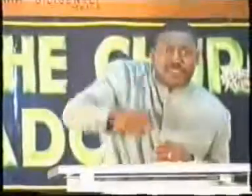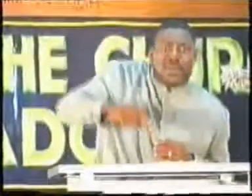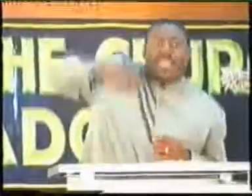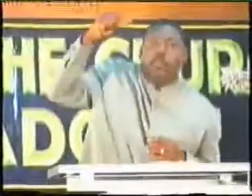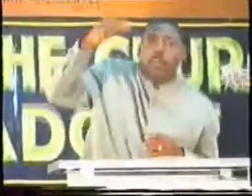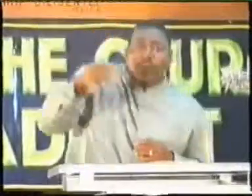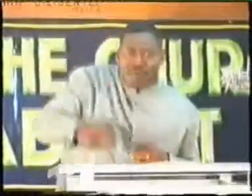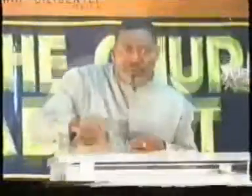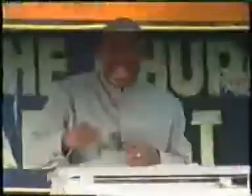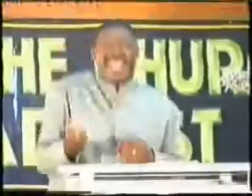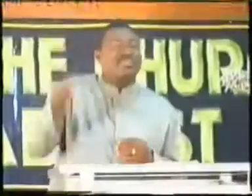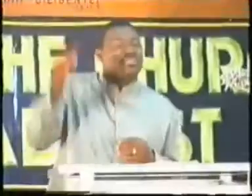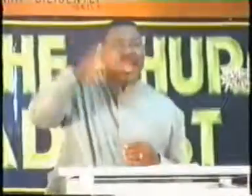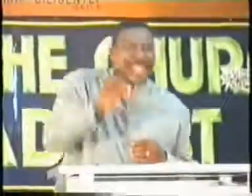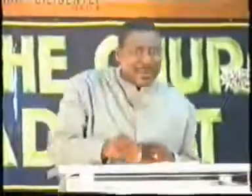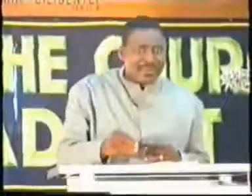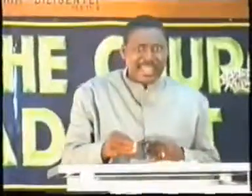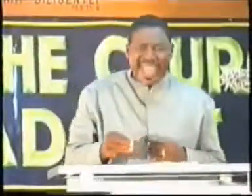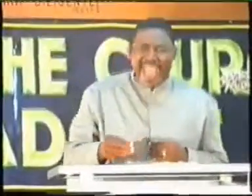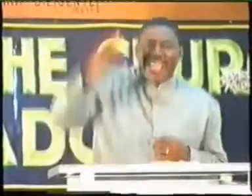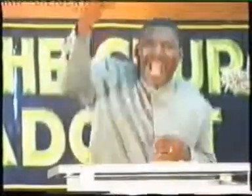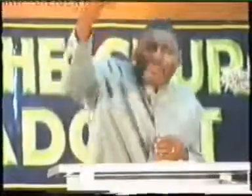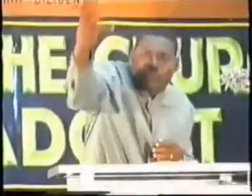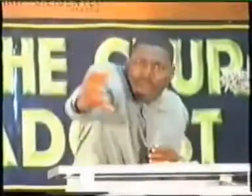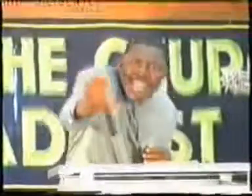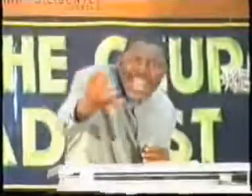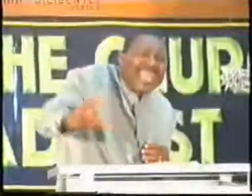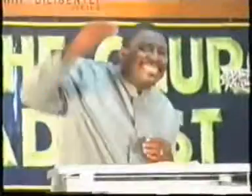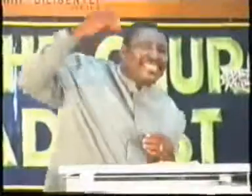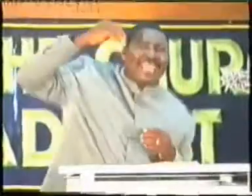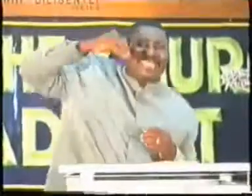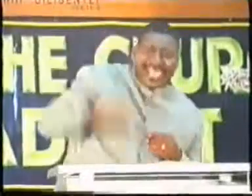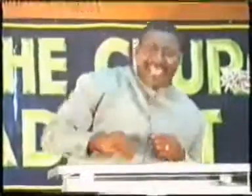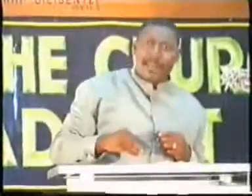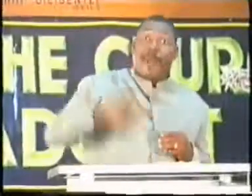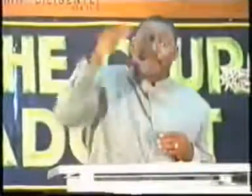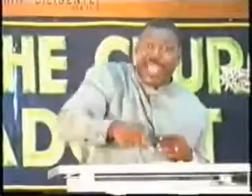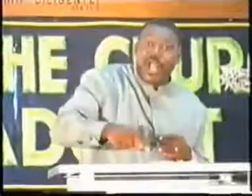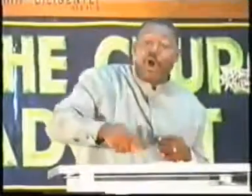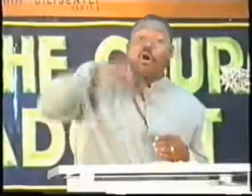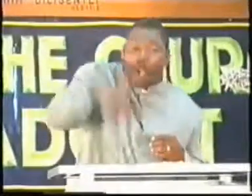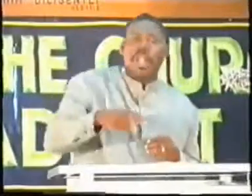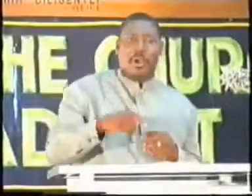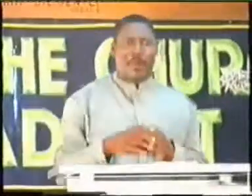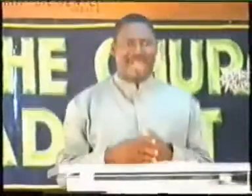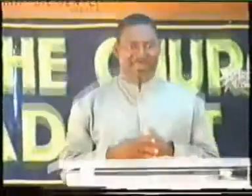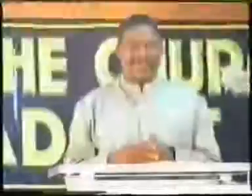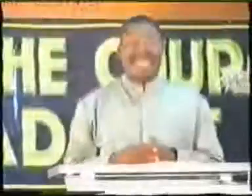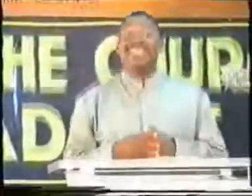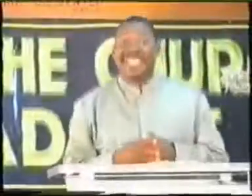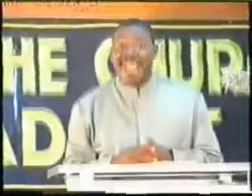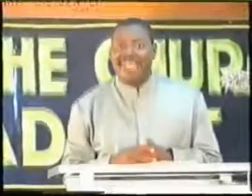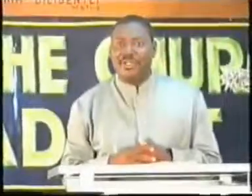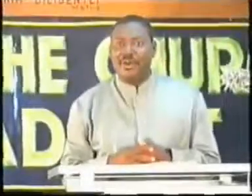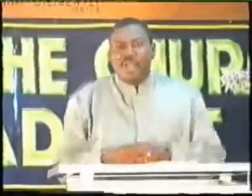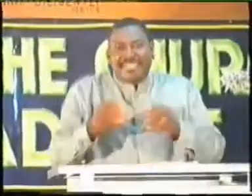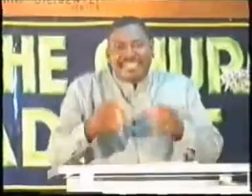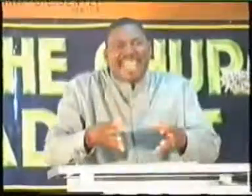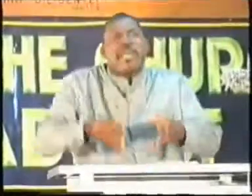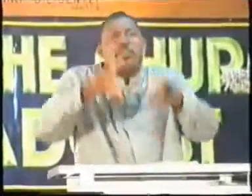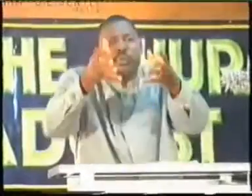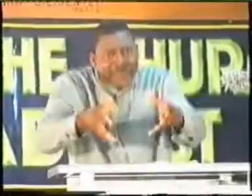aye faso aye de boa no ade ye ditua ne ka no eya asori ene decide se papa yi o ka onyangopo asem na ne saa enti